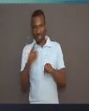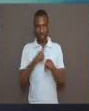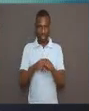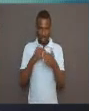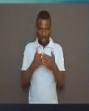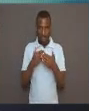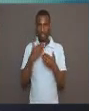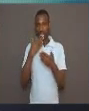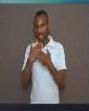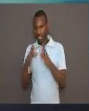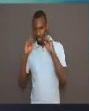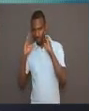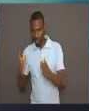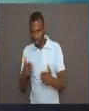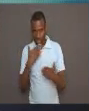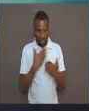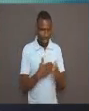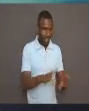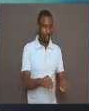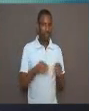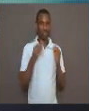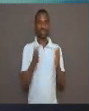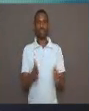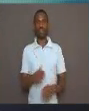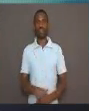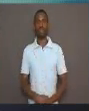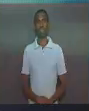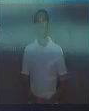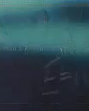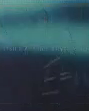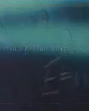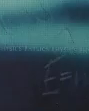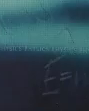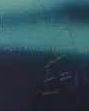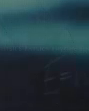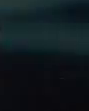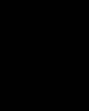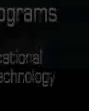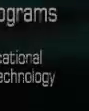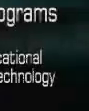Until next time, thank you, teacher. Thank you, students.